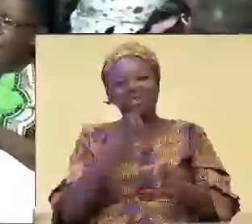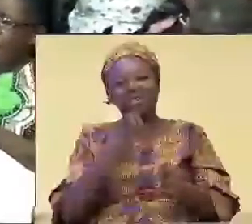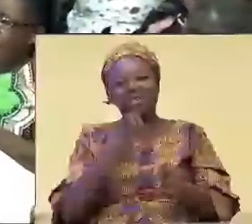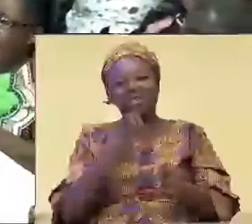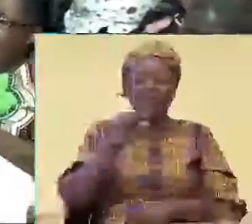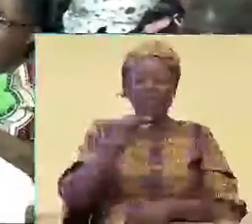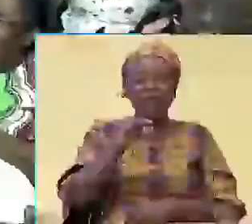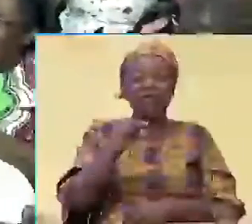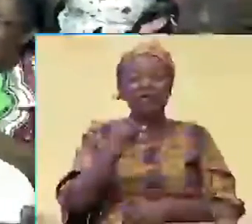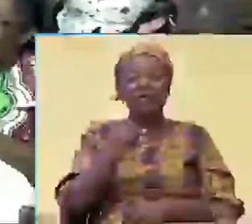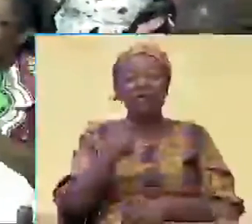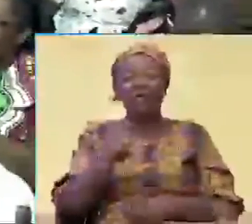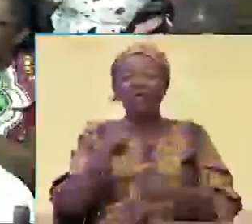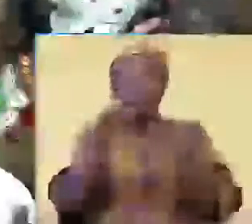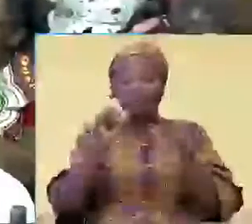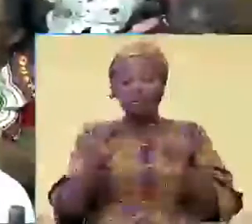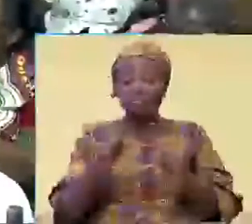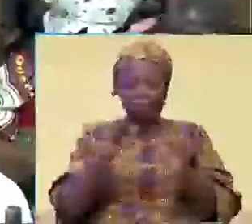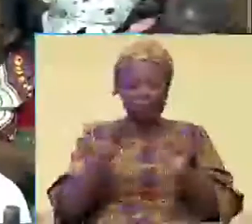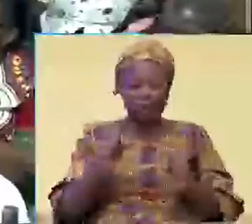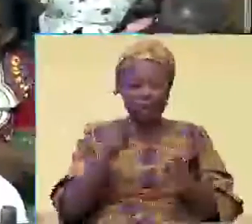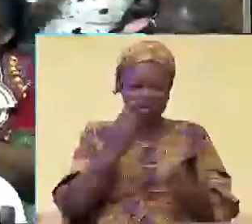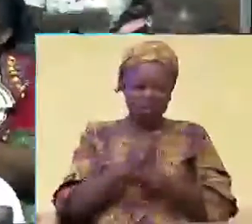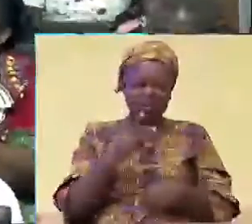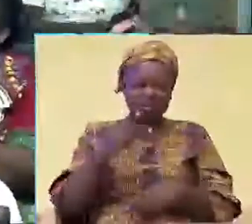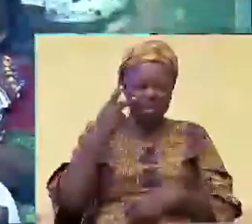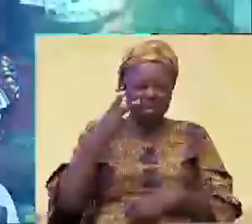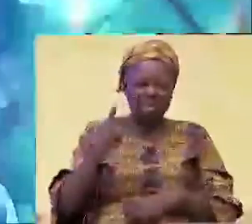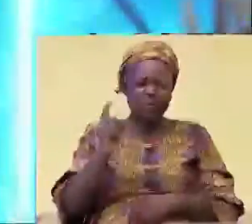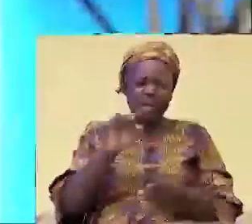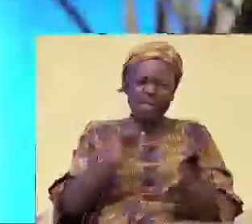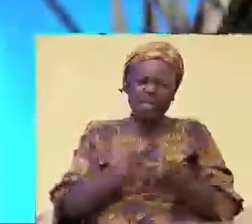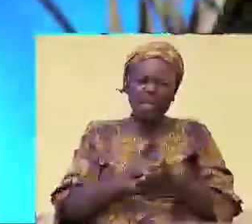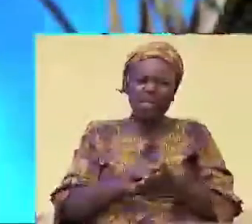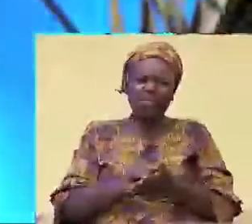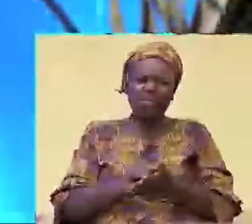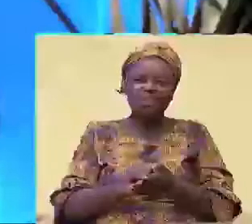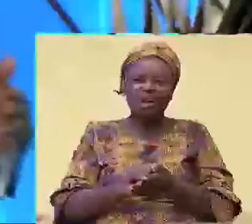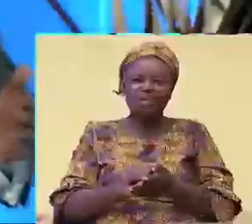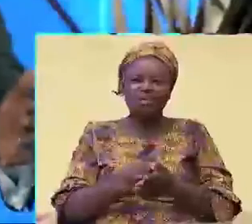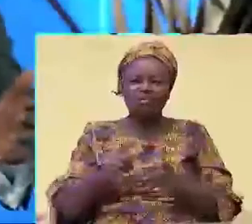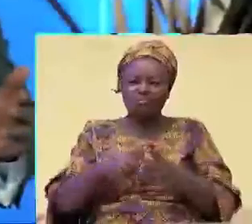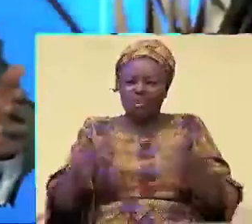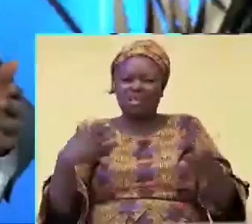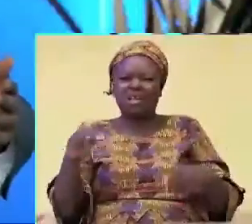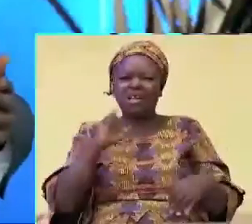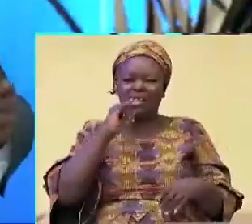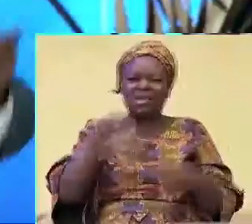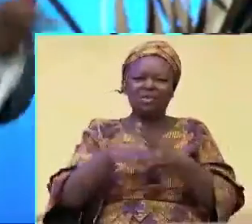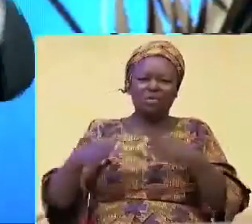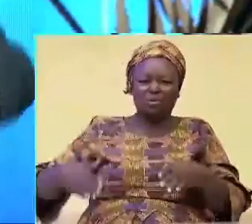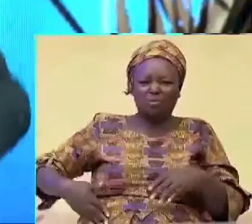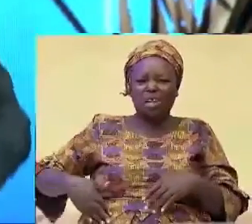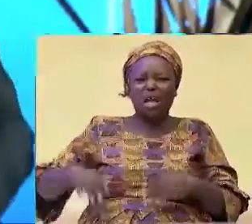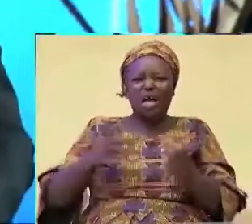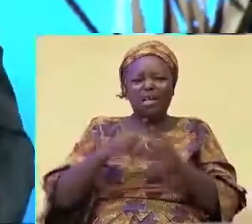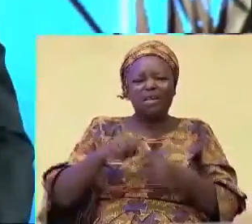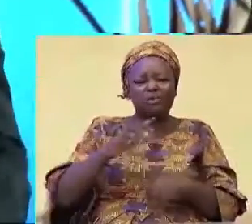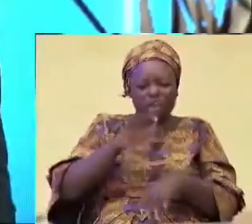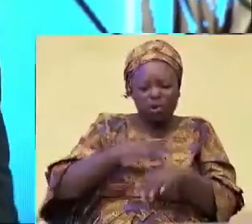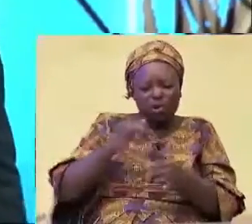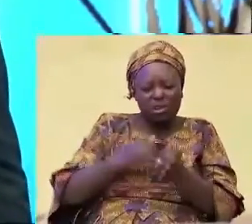little urge to look at the place where the swelling was, touch it, it's still hard. Touch